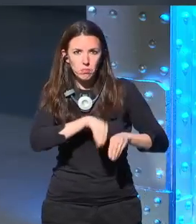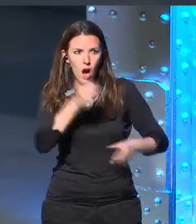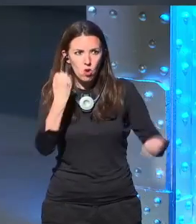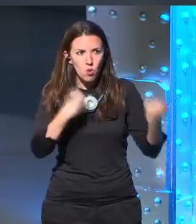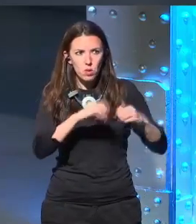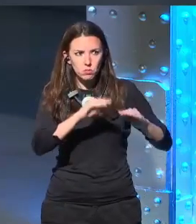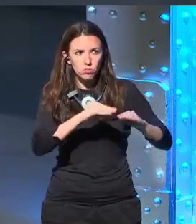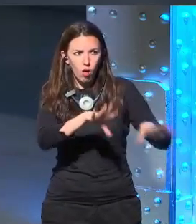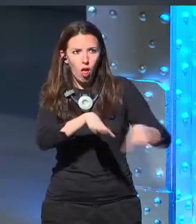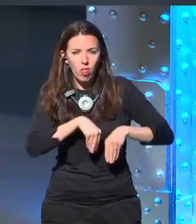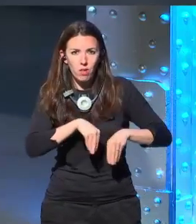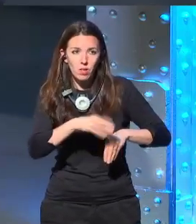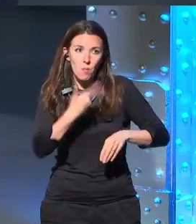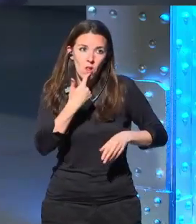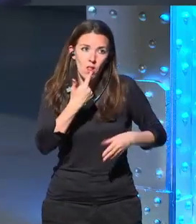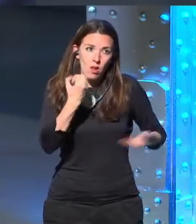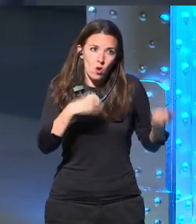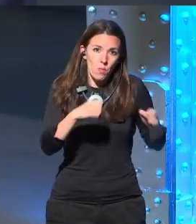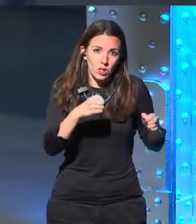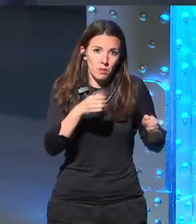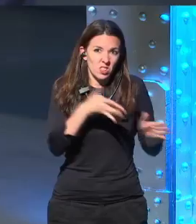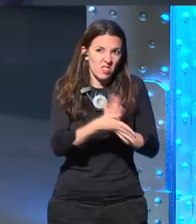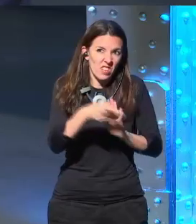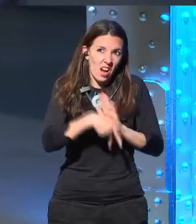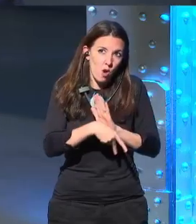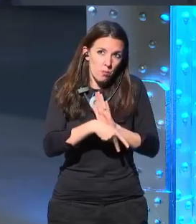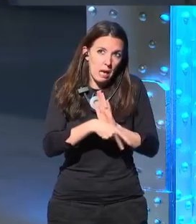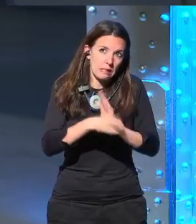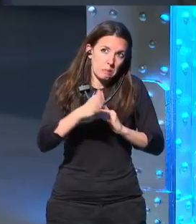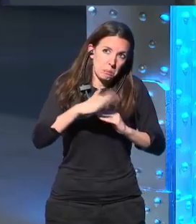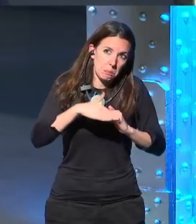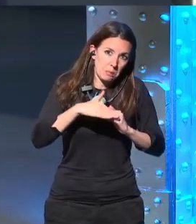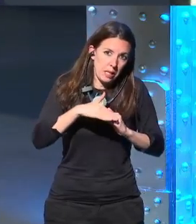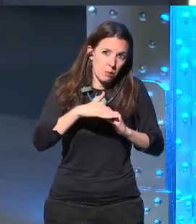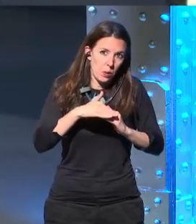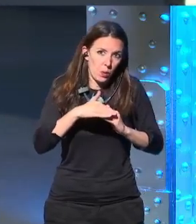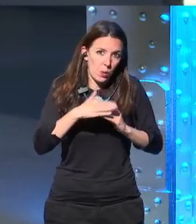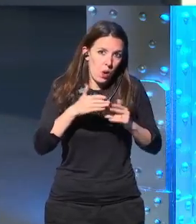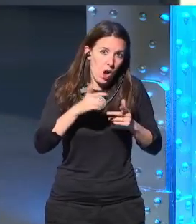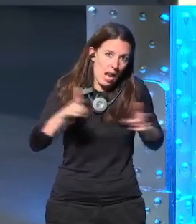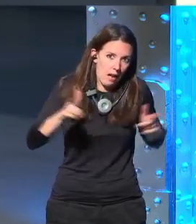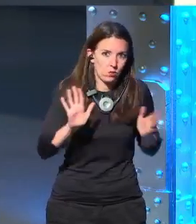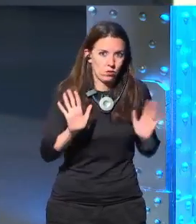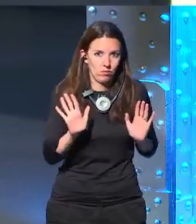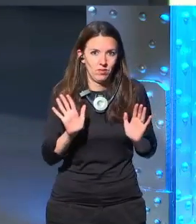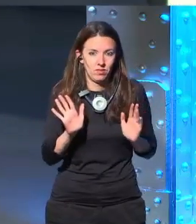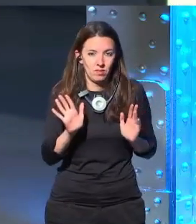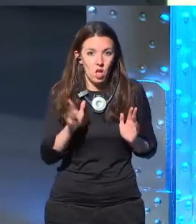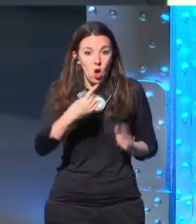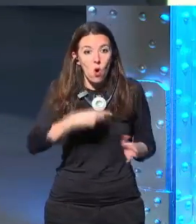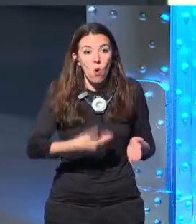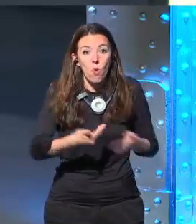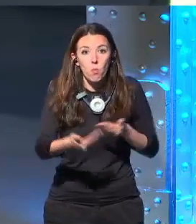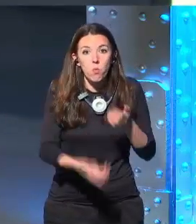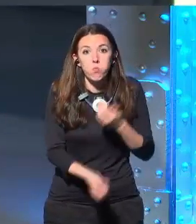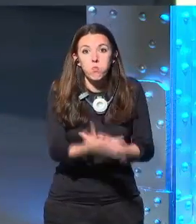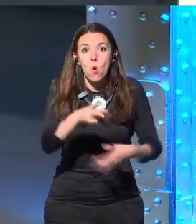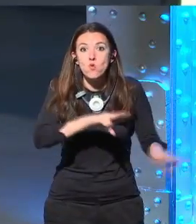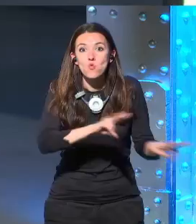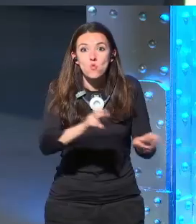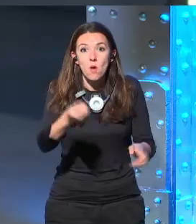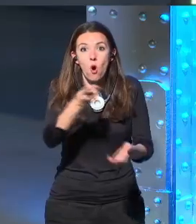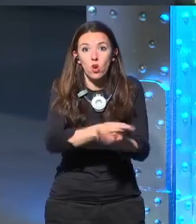accepted his achievements and his behavior that was certainly apart from standards. We don't know